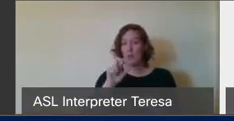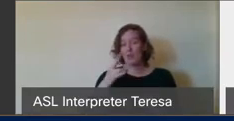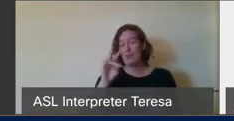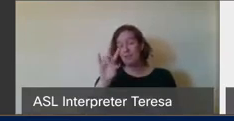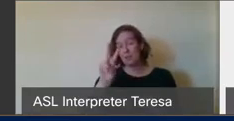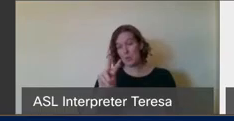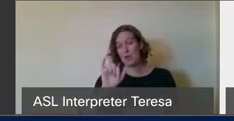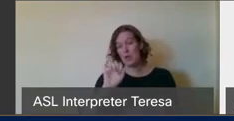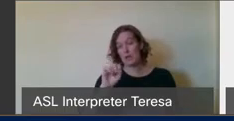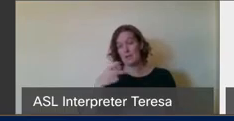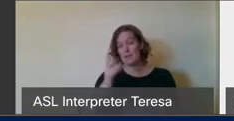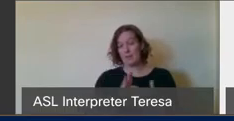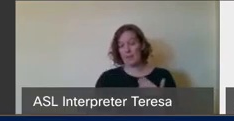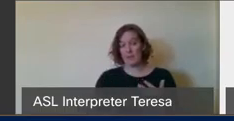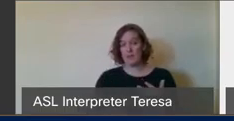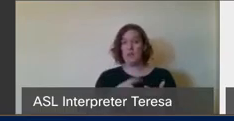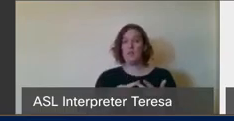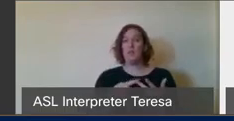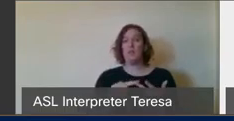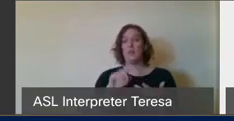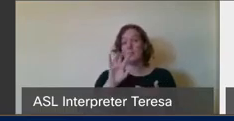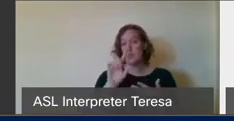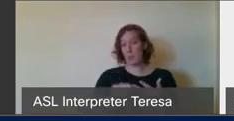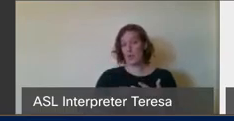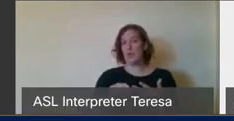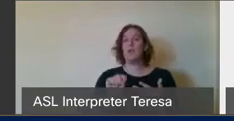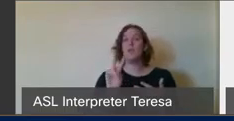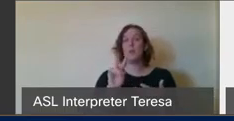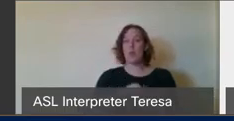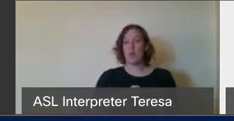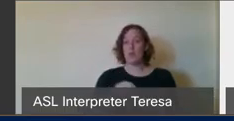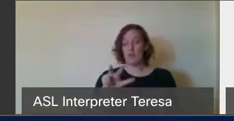2,372 ISPs were completed. In FY20,